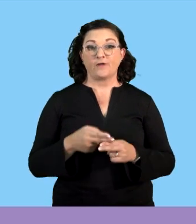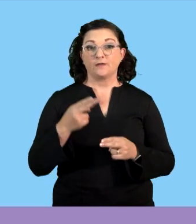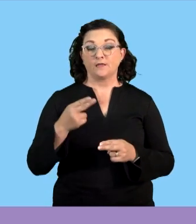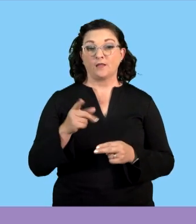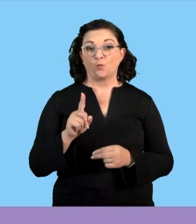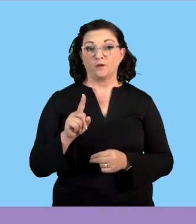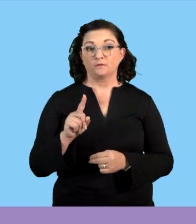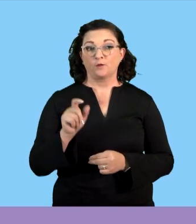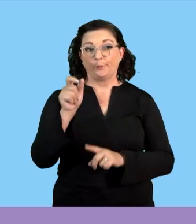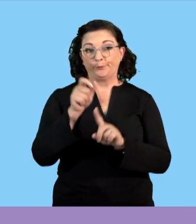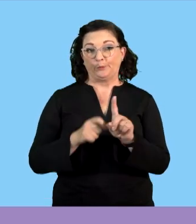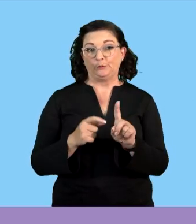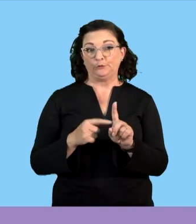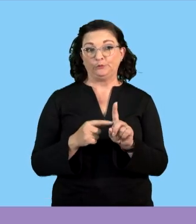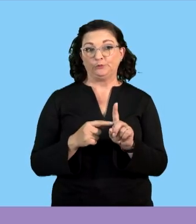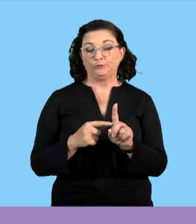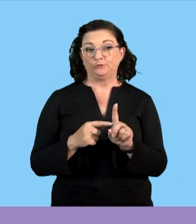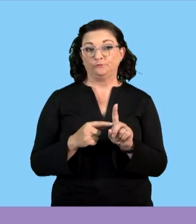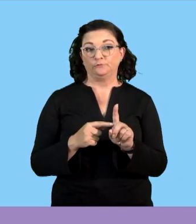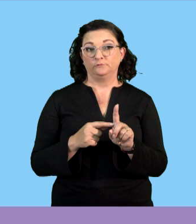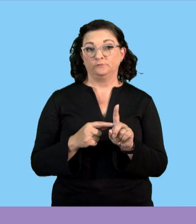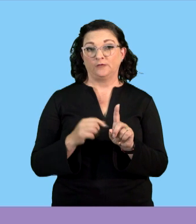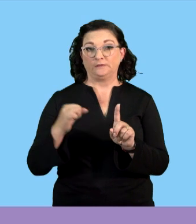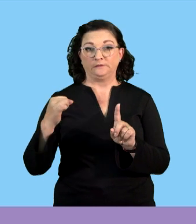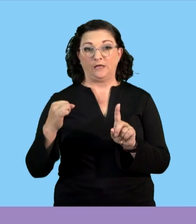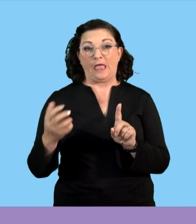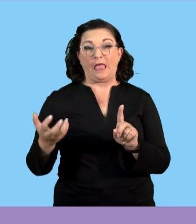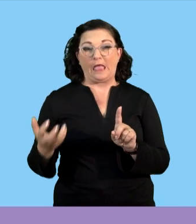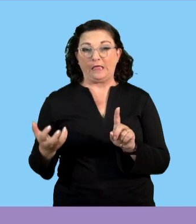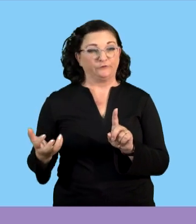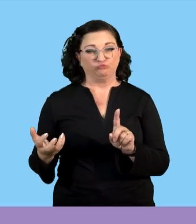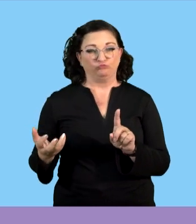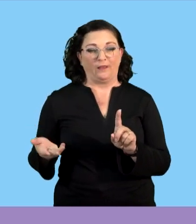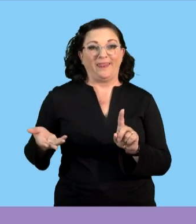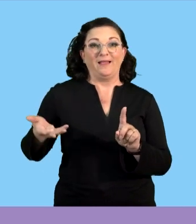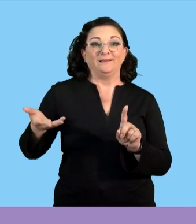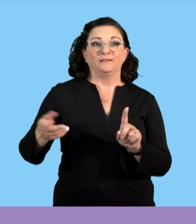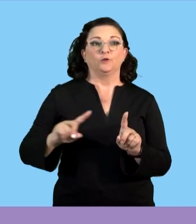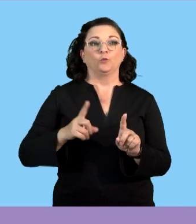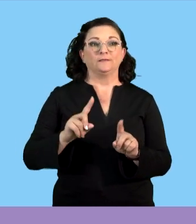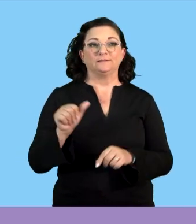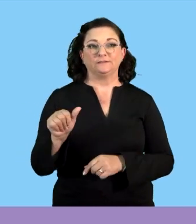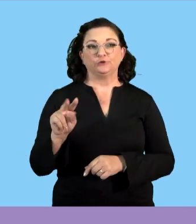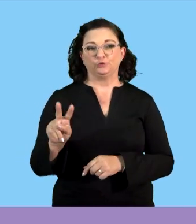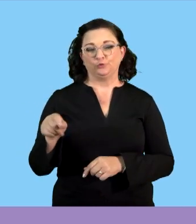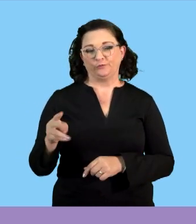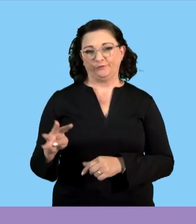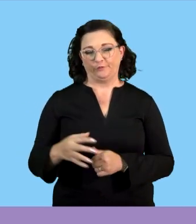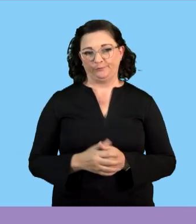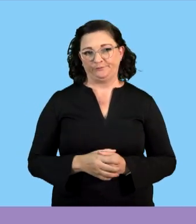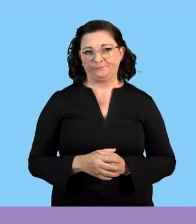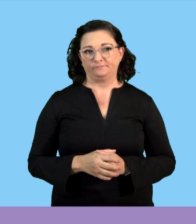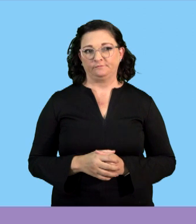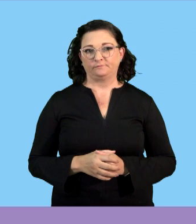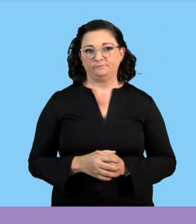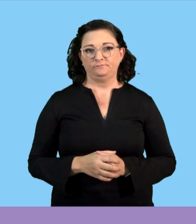finally we have the person who is least heavy, which is